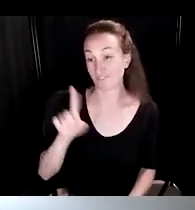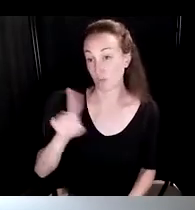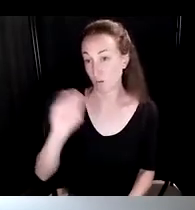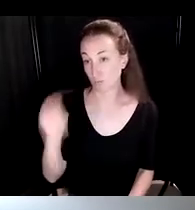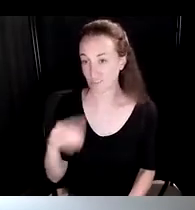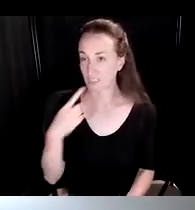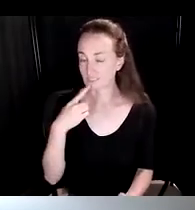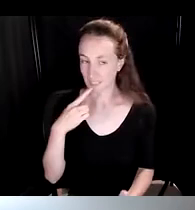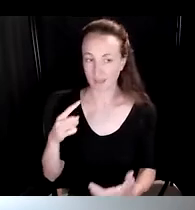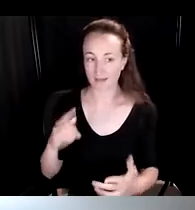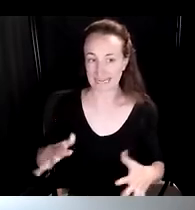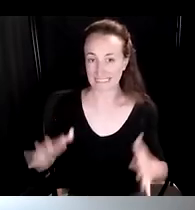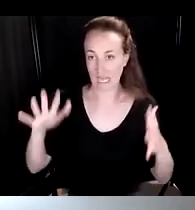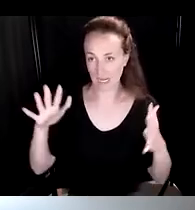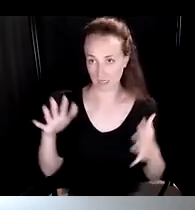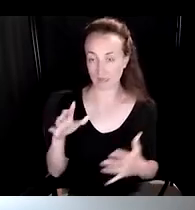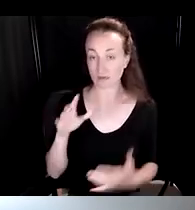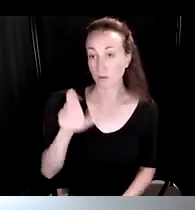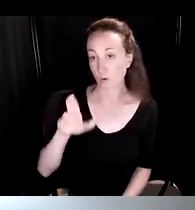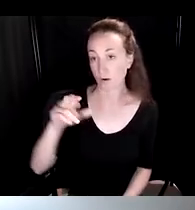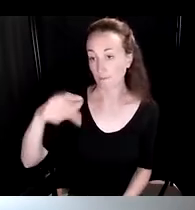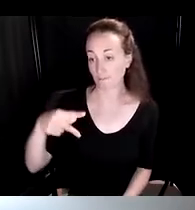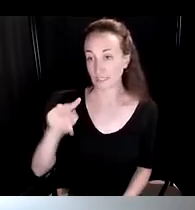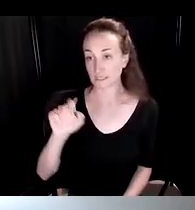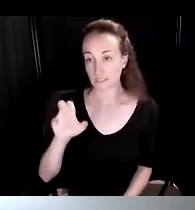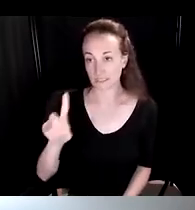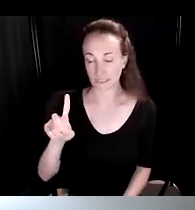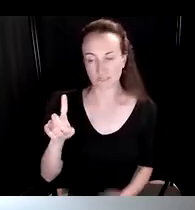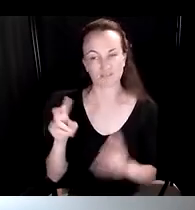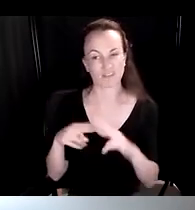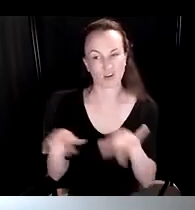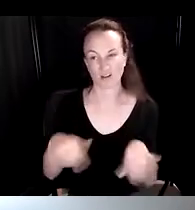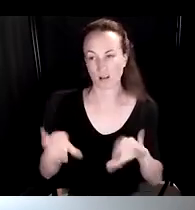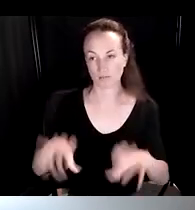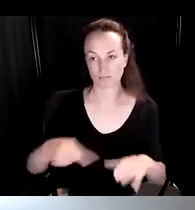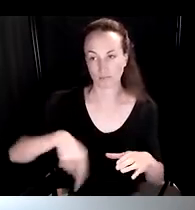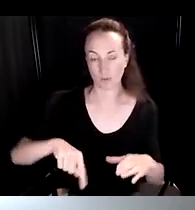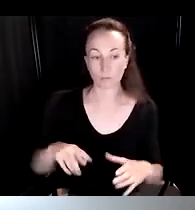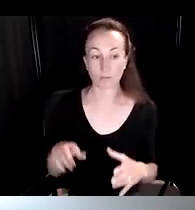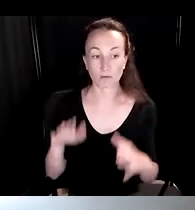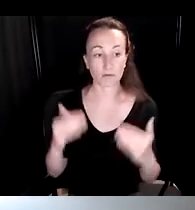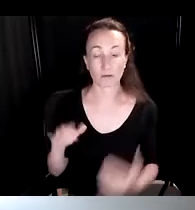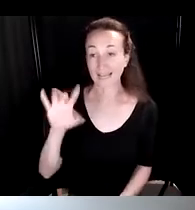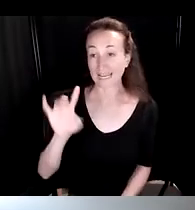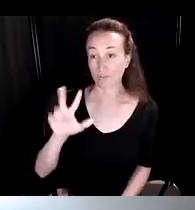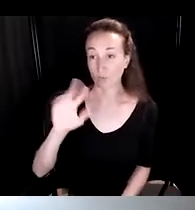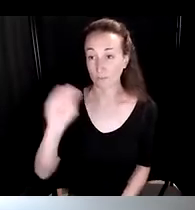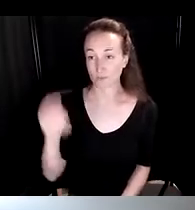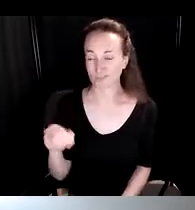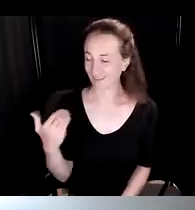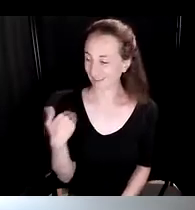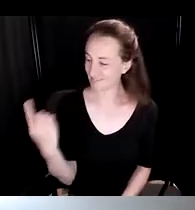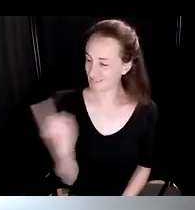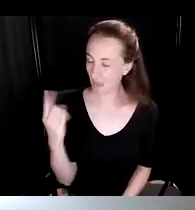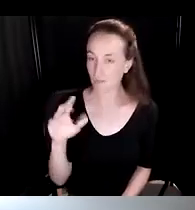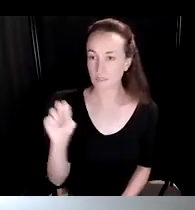it be generalized anxiety disorder or PTSD is pretty common with this group. And then 83% of them have some sort of substance use